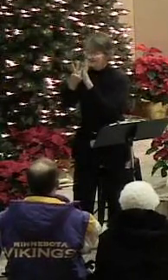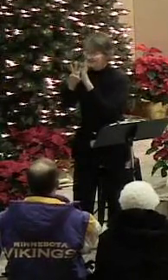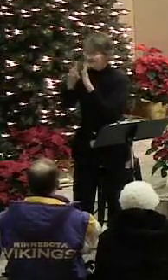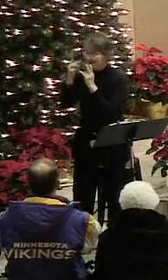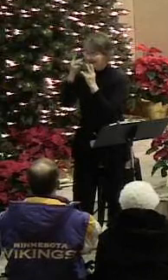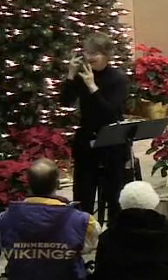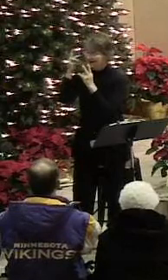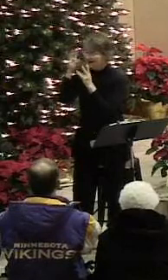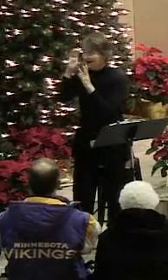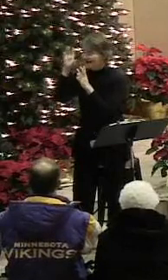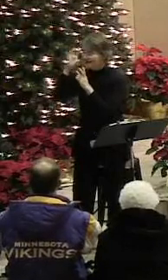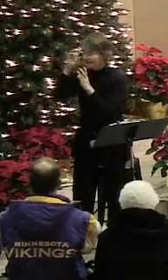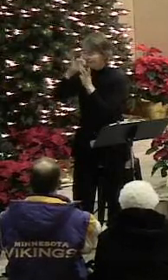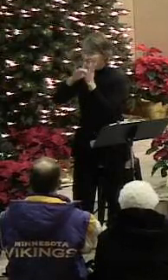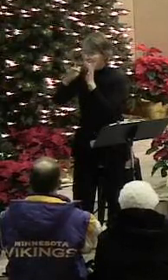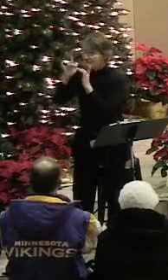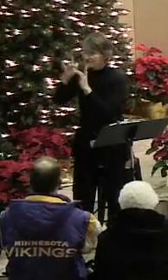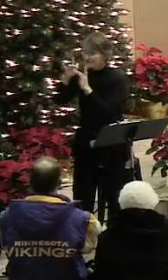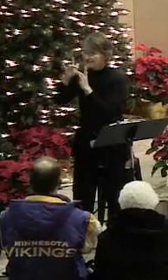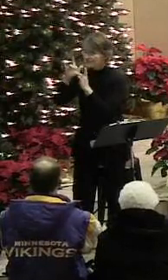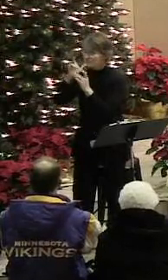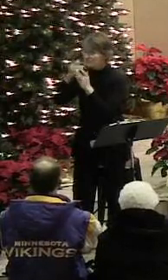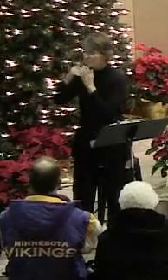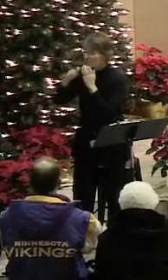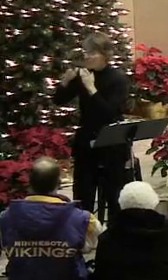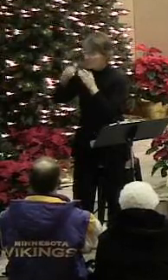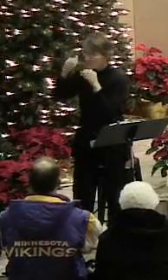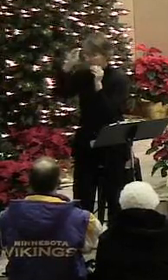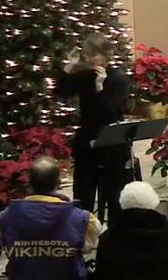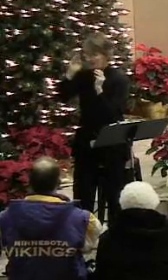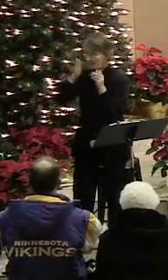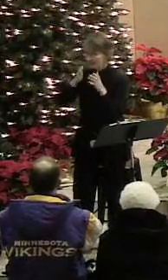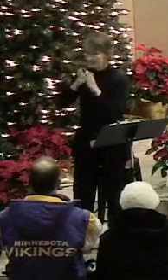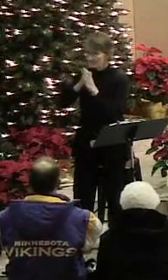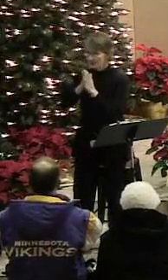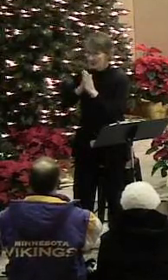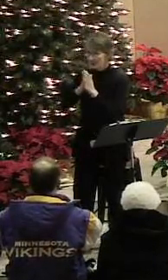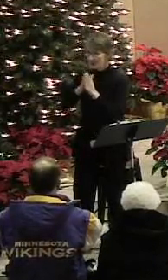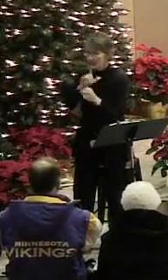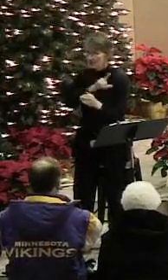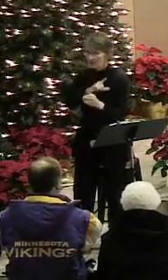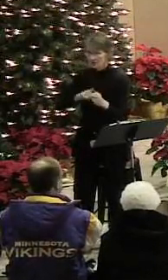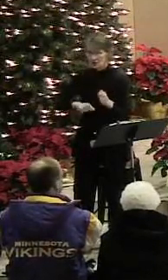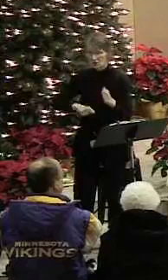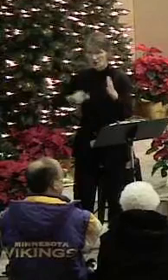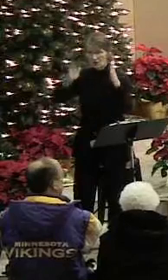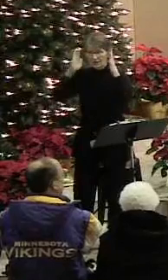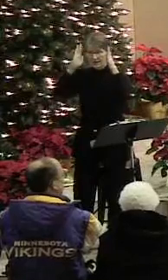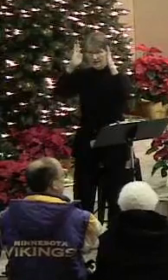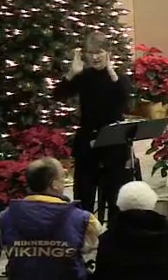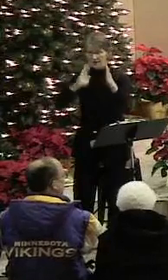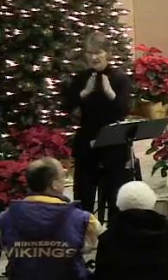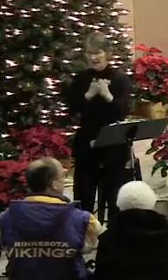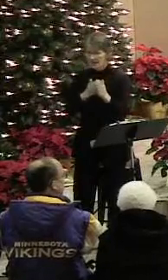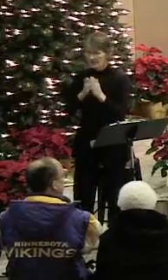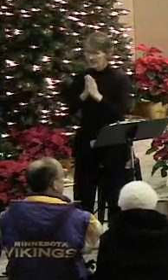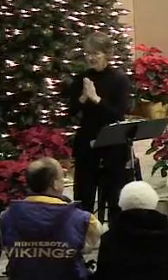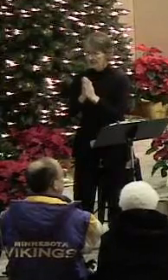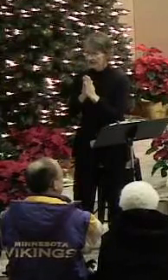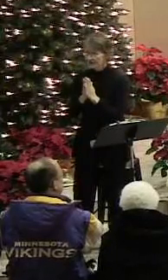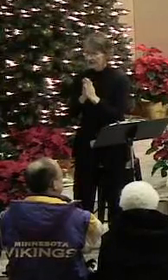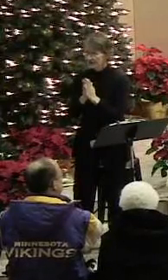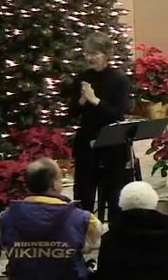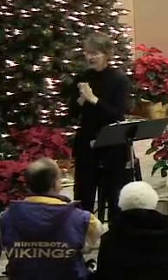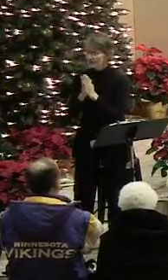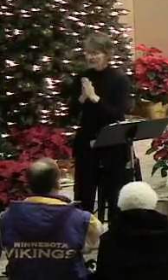Christ, born of the Blessed Virgin Mary. Let us pray to the Lord. Lord, hear our